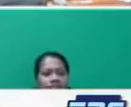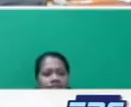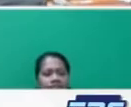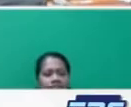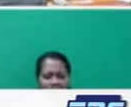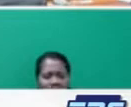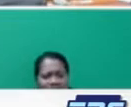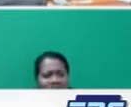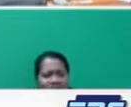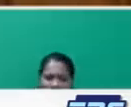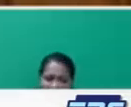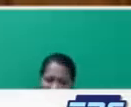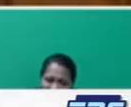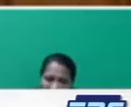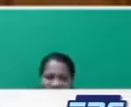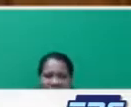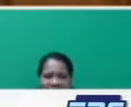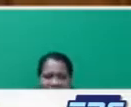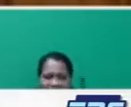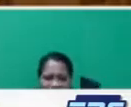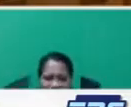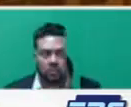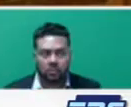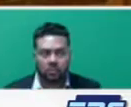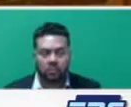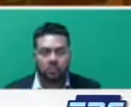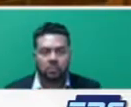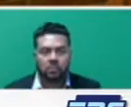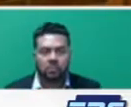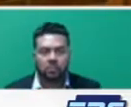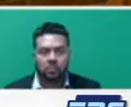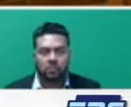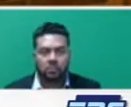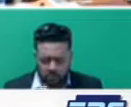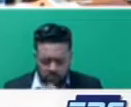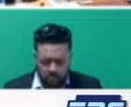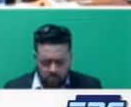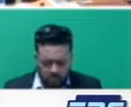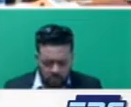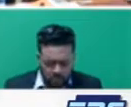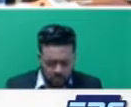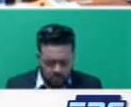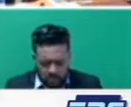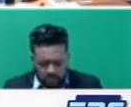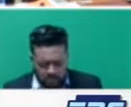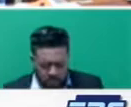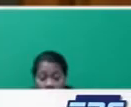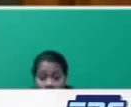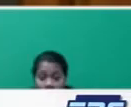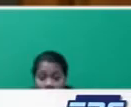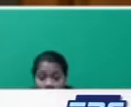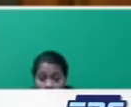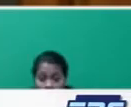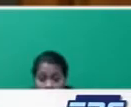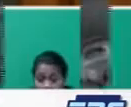Nawaikula slammed for racism allegations. Speaker denies urgent oral question